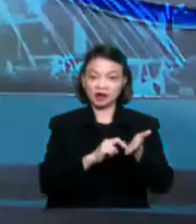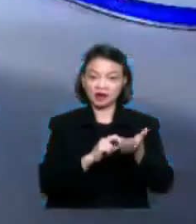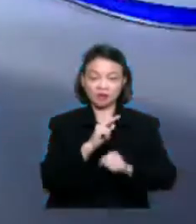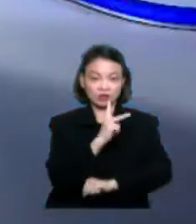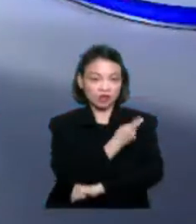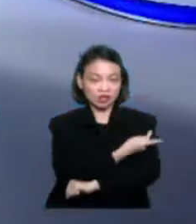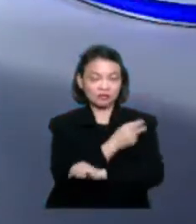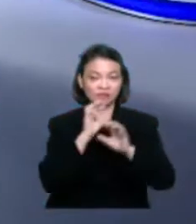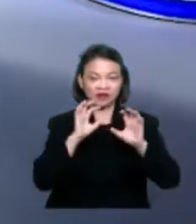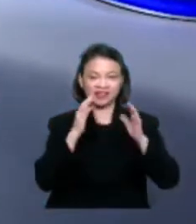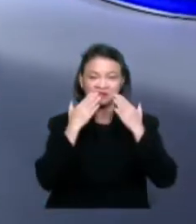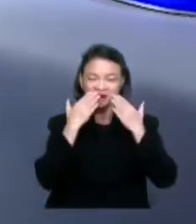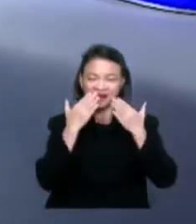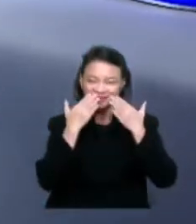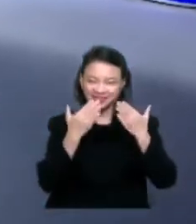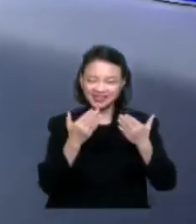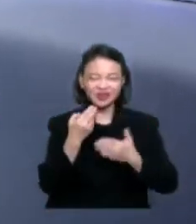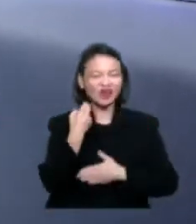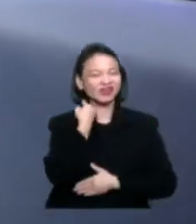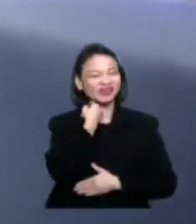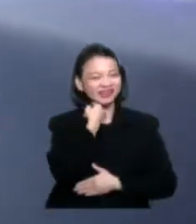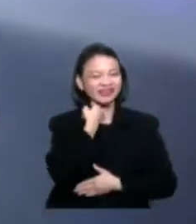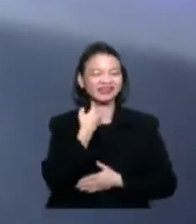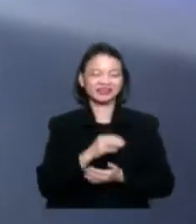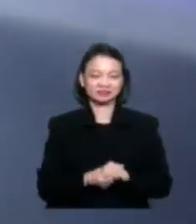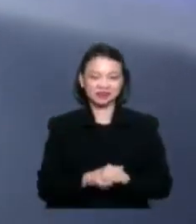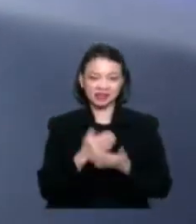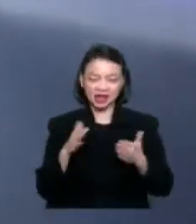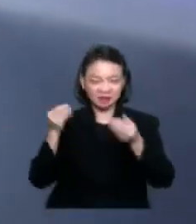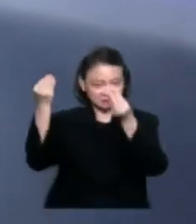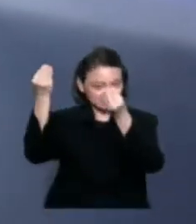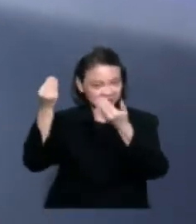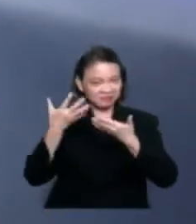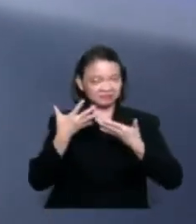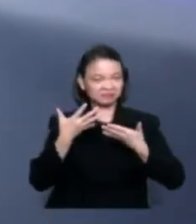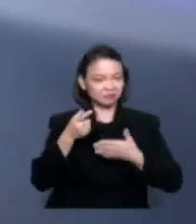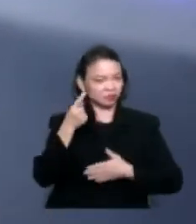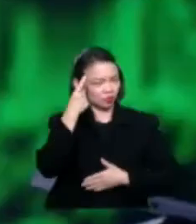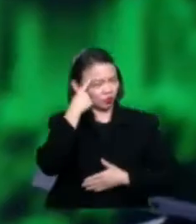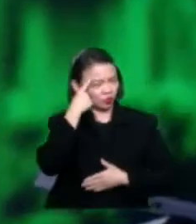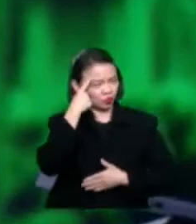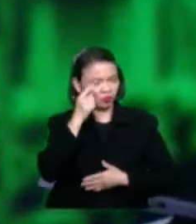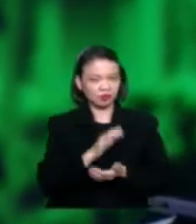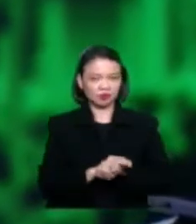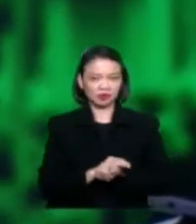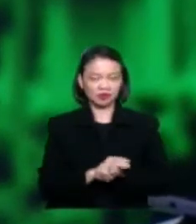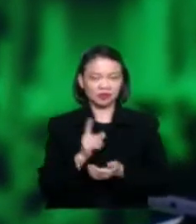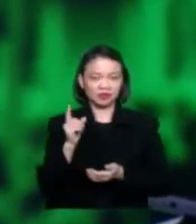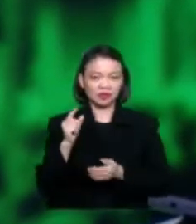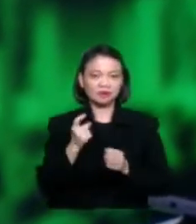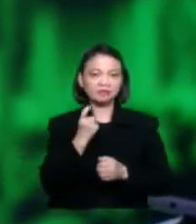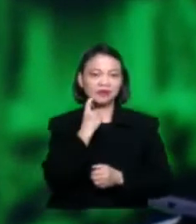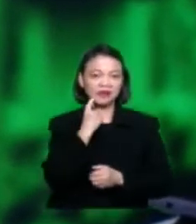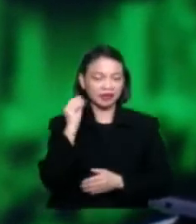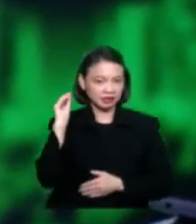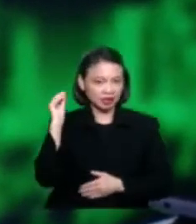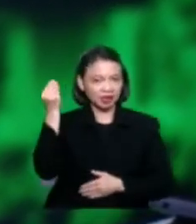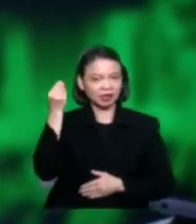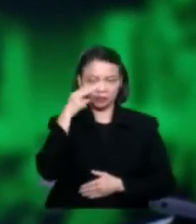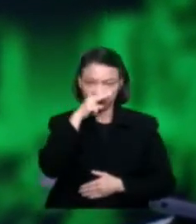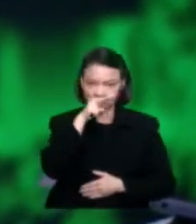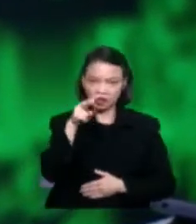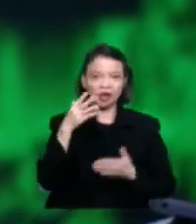the external perspectives to Jakarta. So we can see how the WHO appreciates